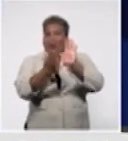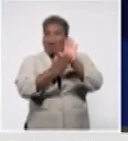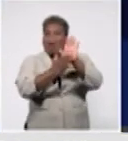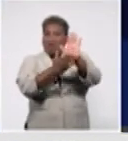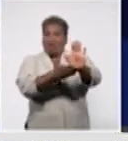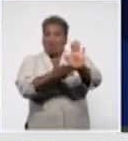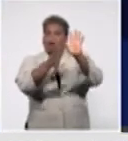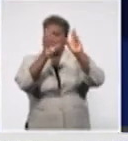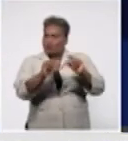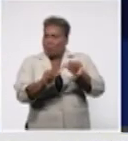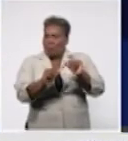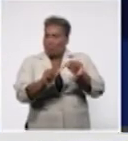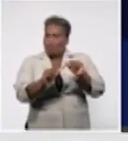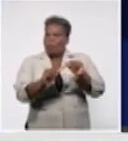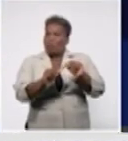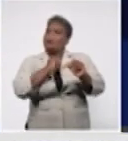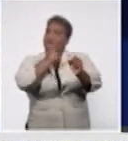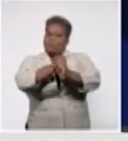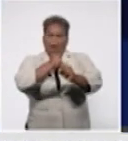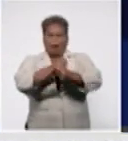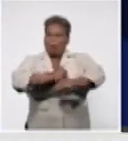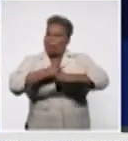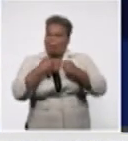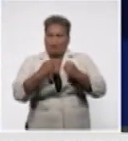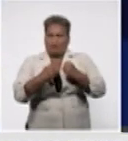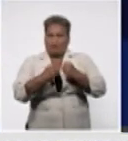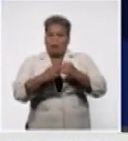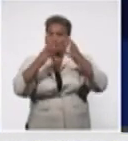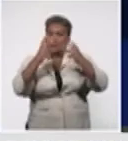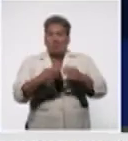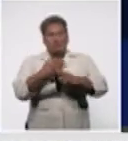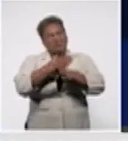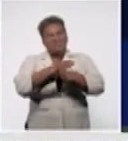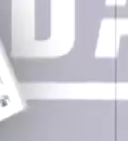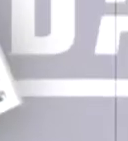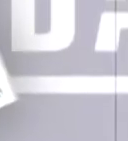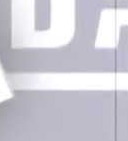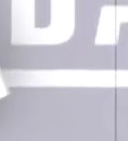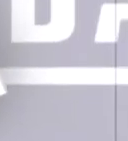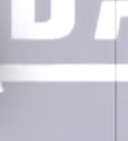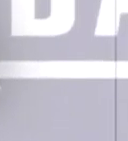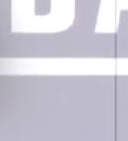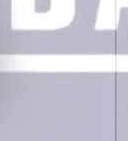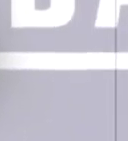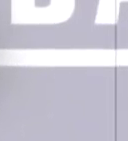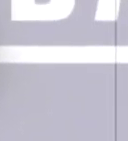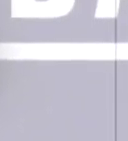information on the behavior of the pandemic in Cuba and the world.